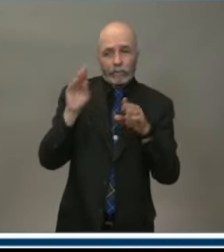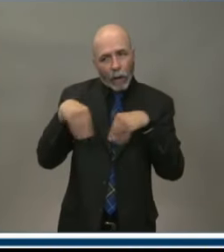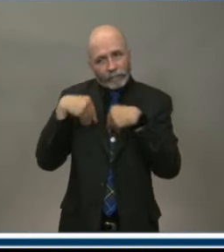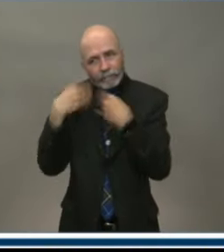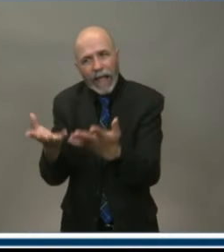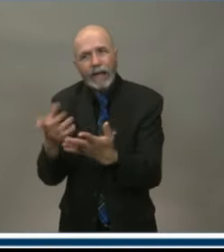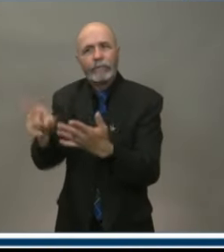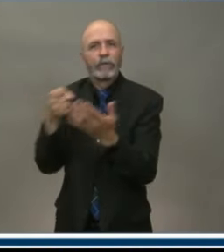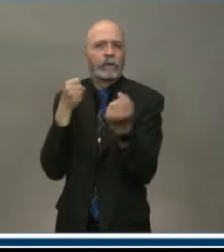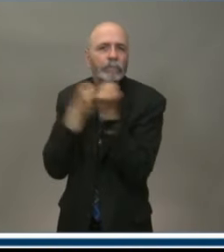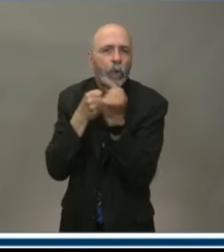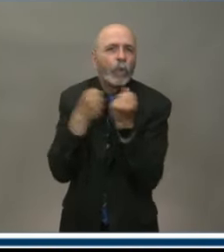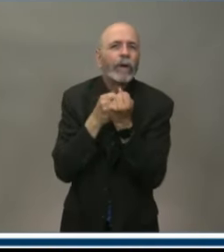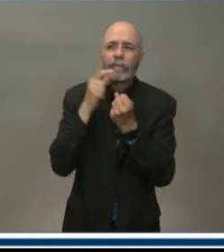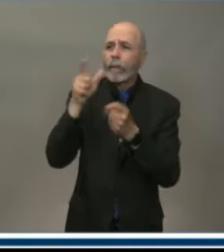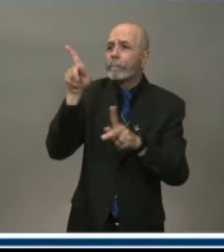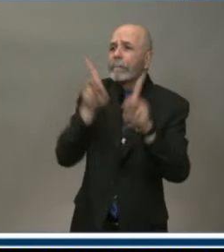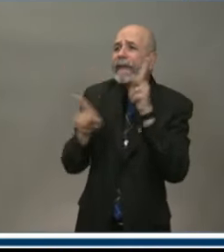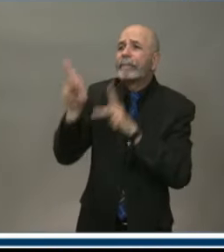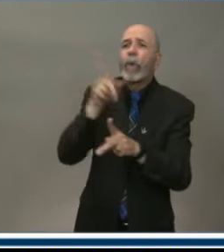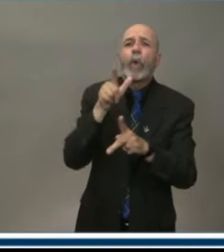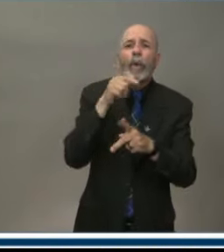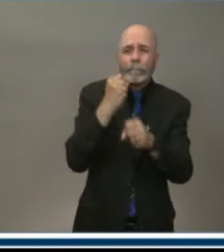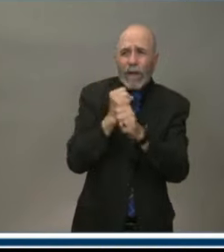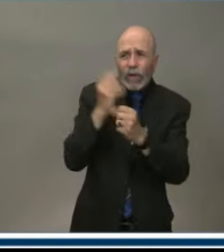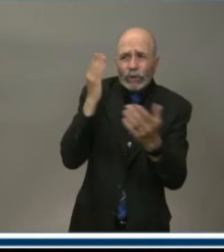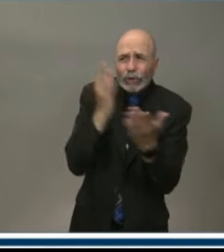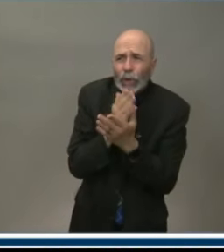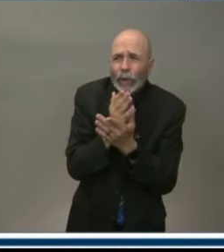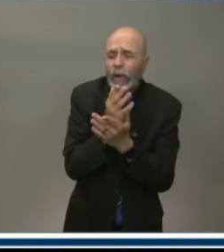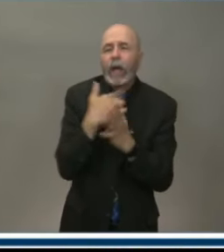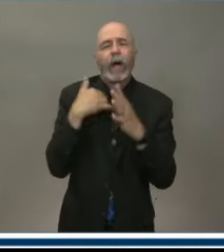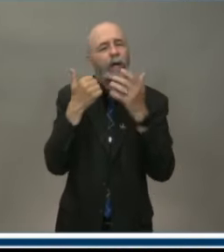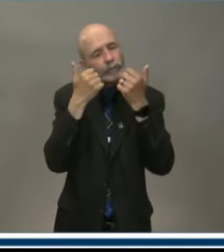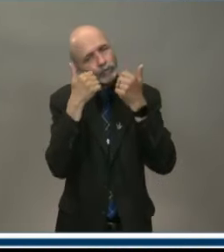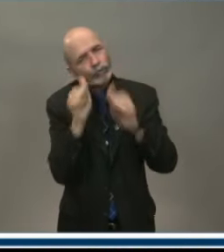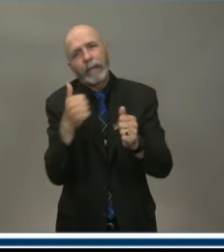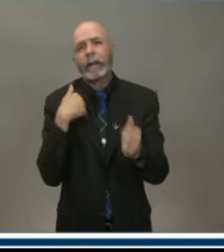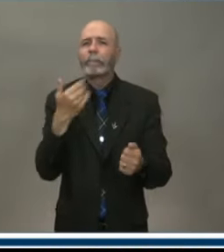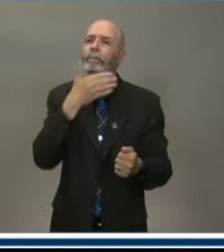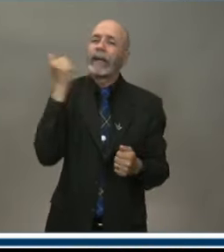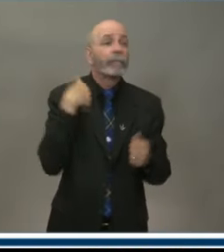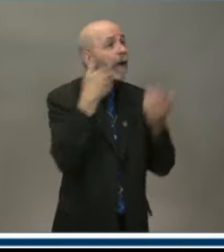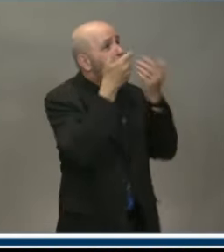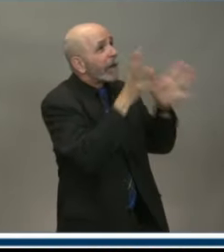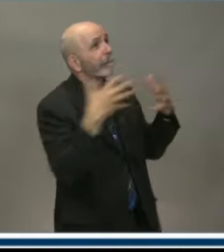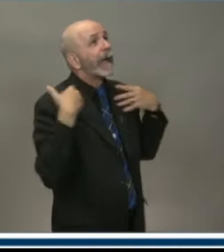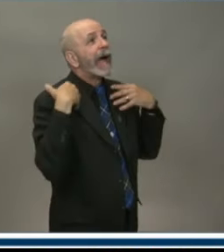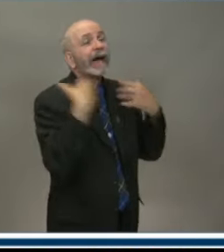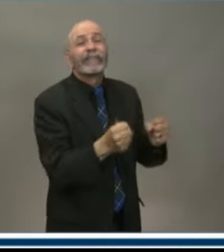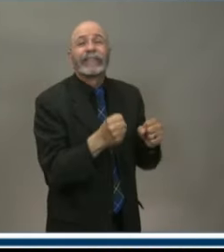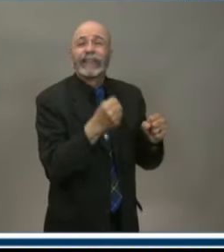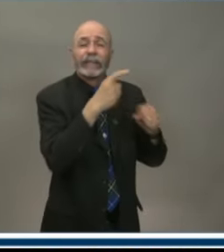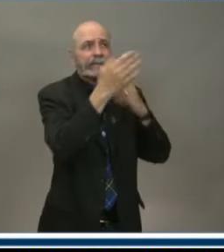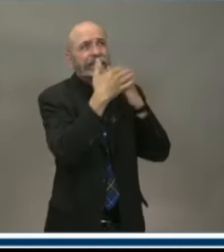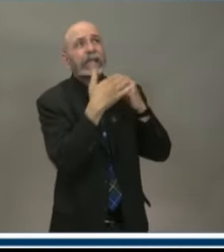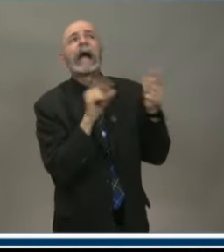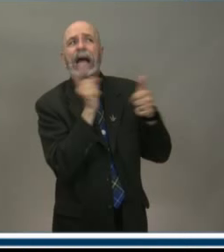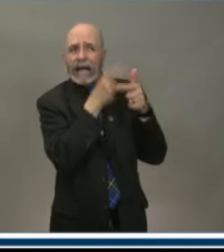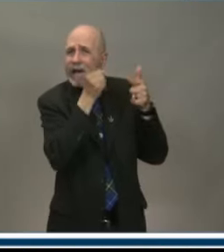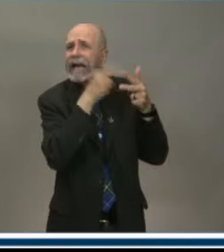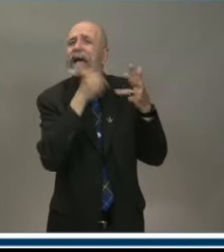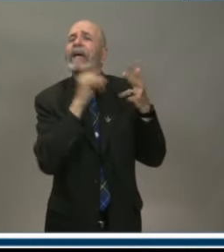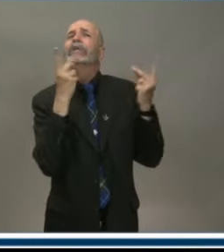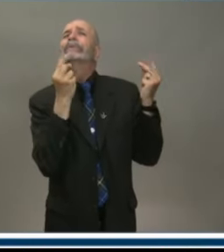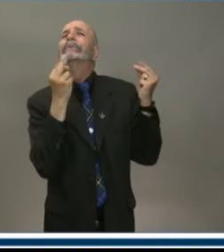citizens and ensuring that we're doing it in the best possible way for public health and following the advice of what would be the best structure that was set